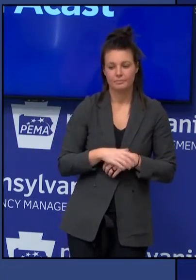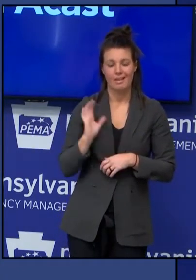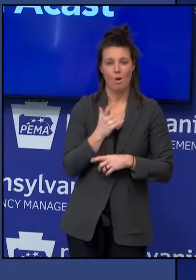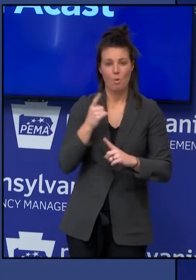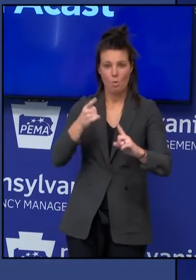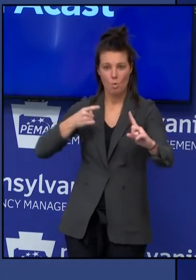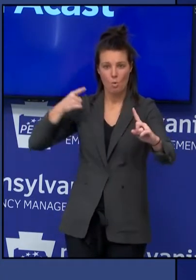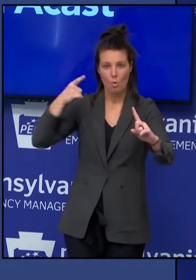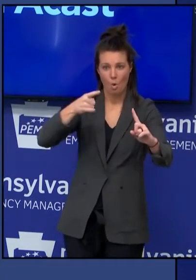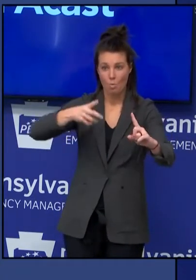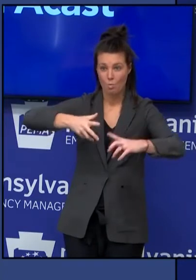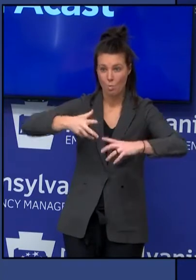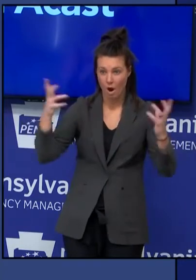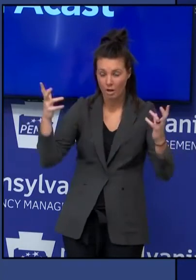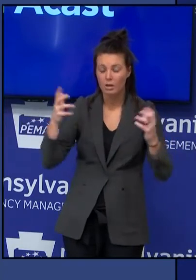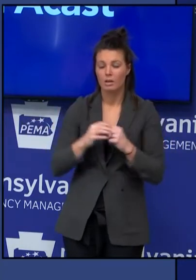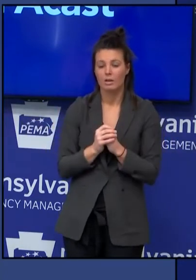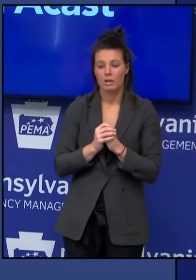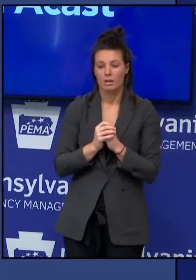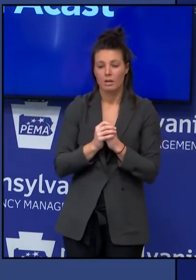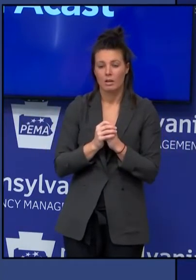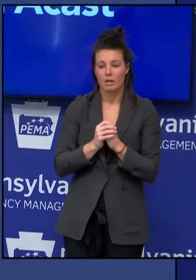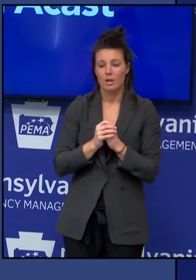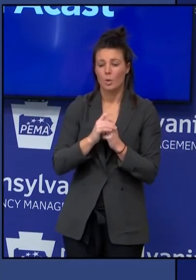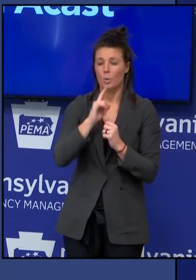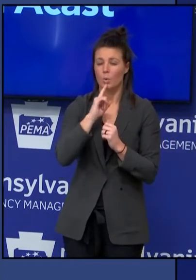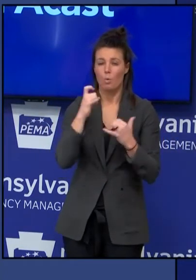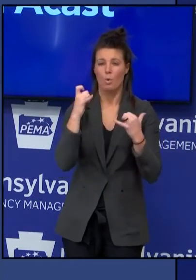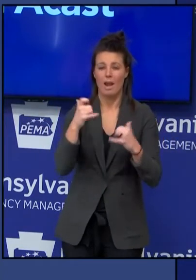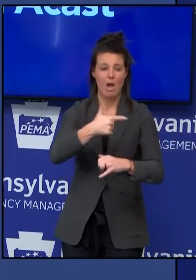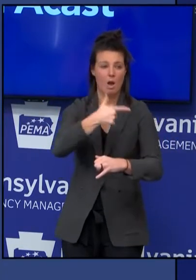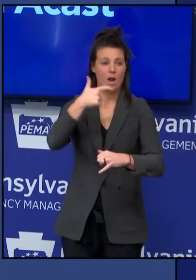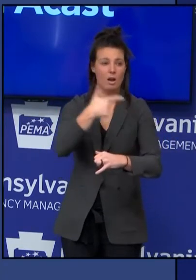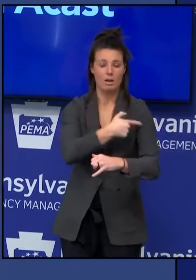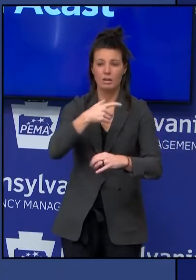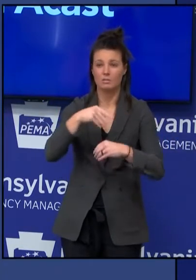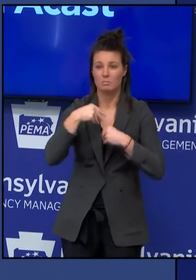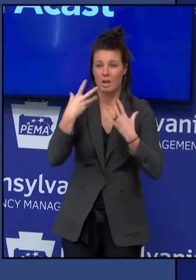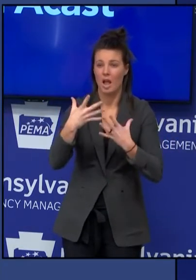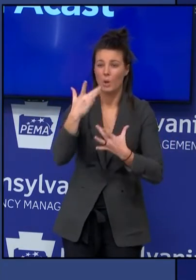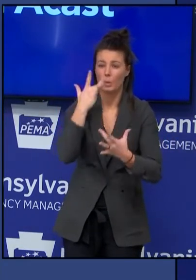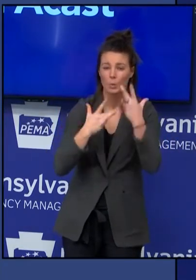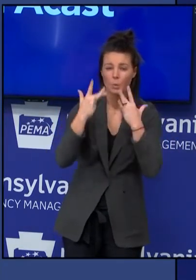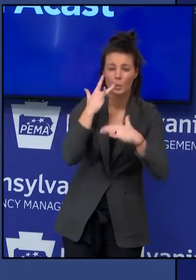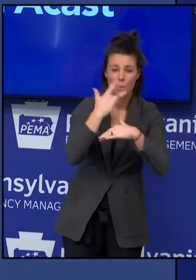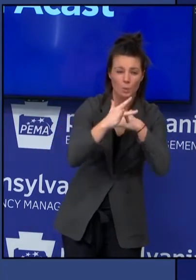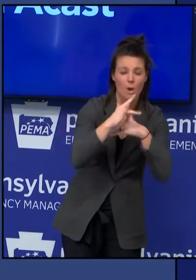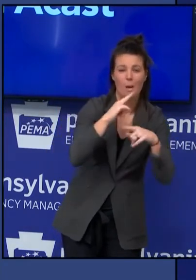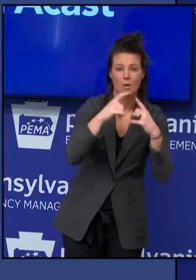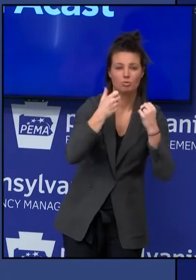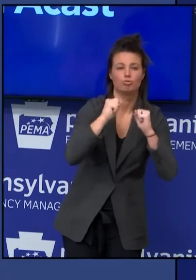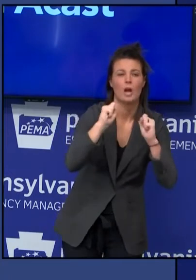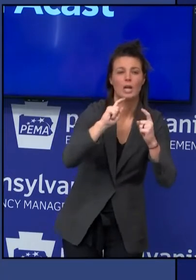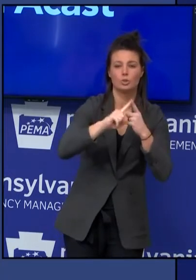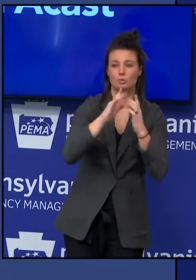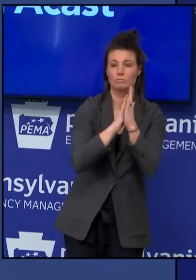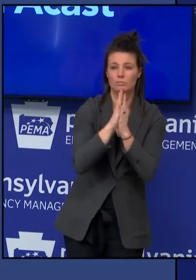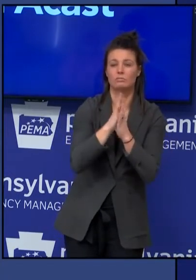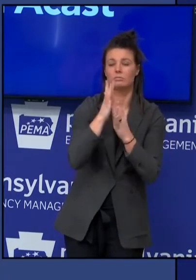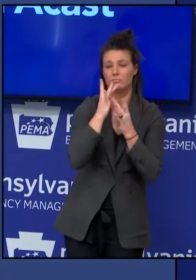Our goal remains getting the extremely limited supply of vaccine to people as quickly and